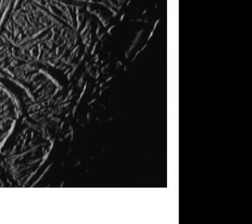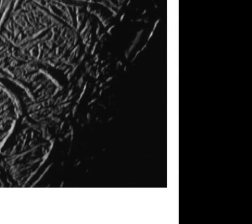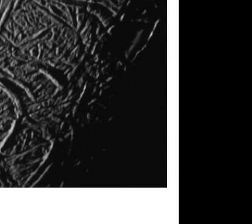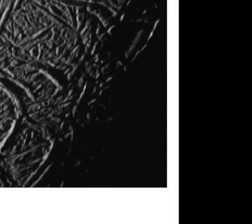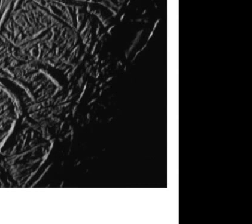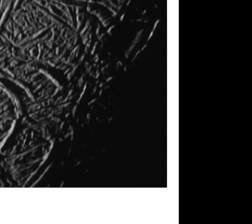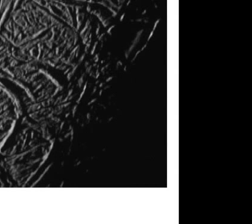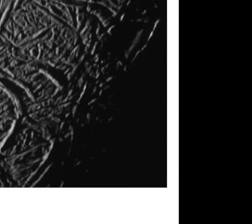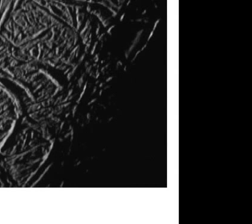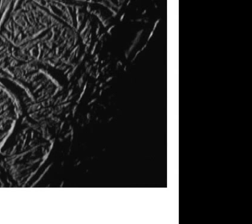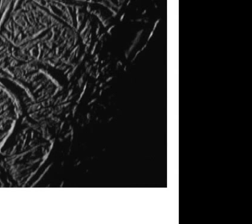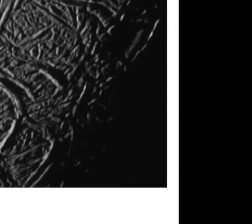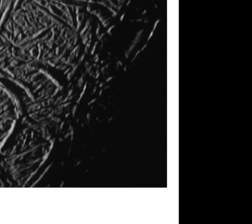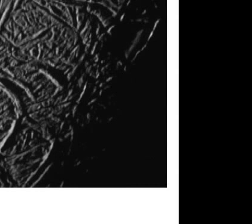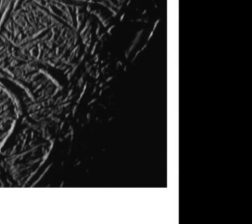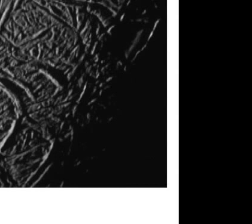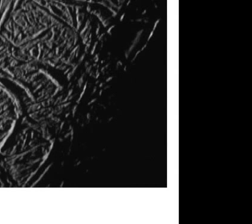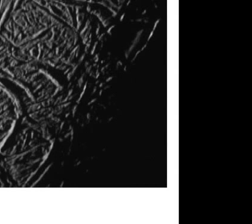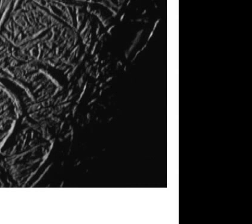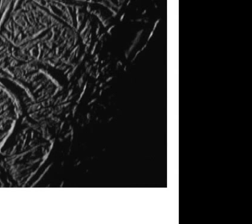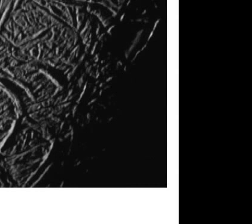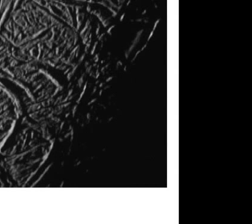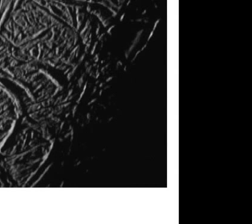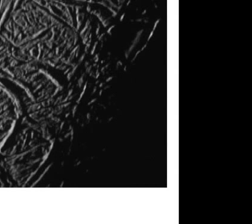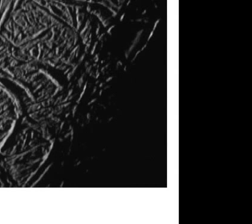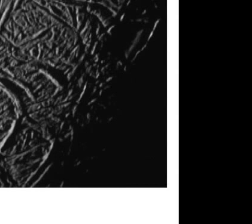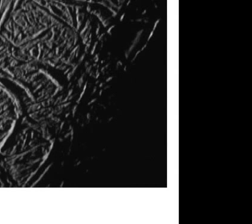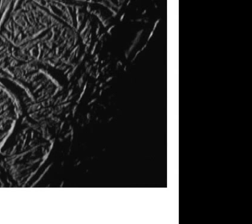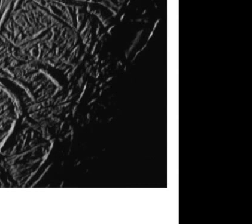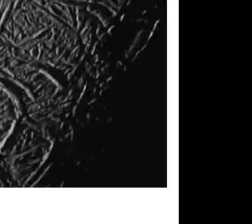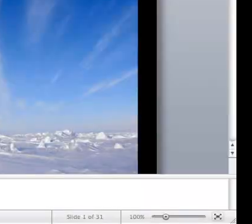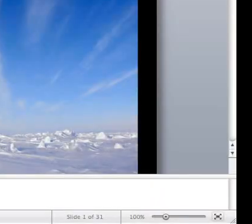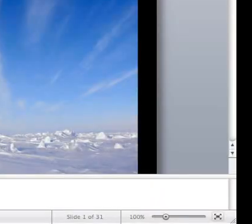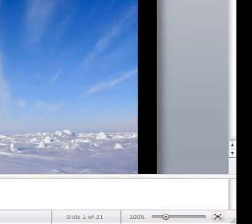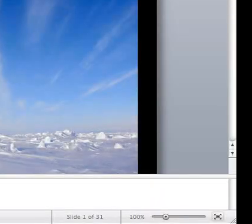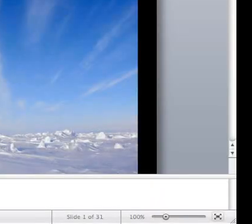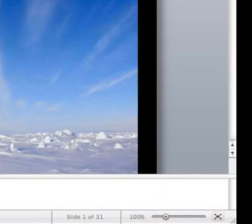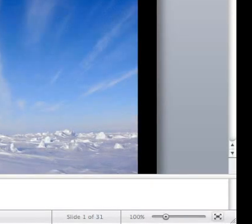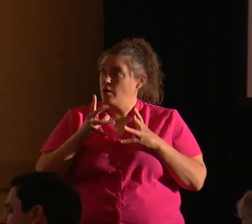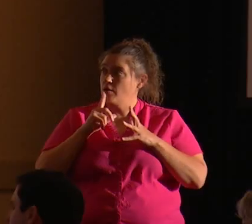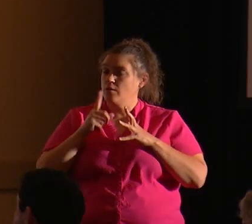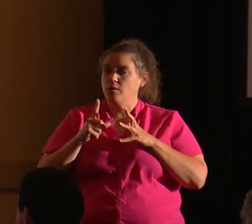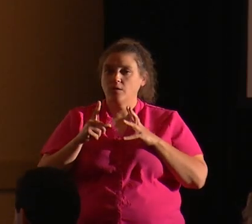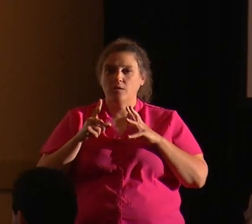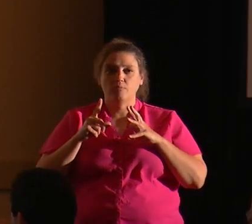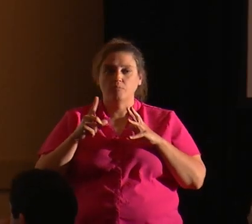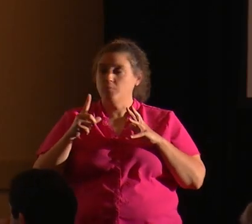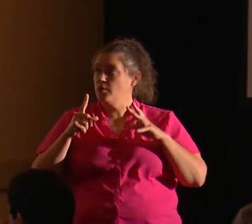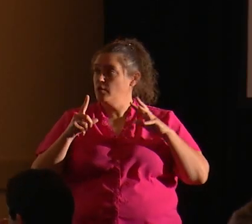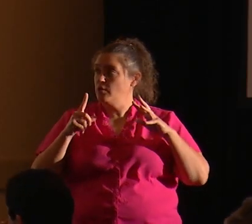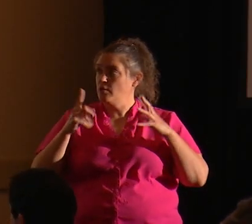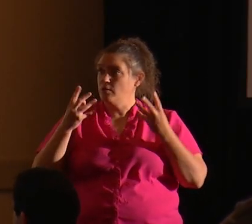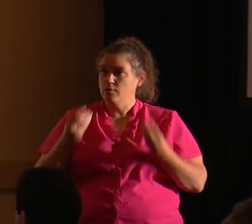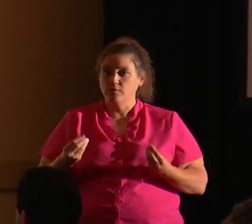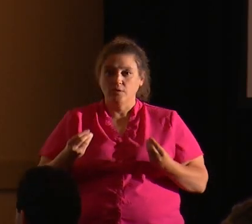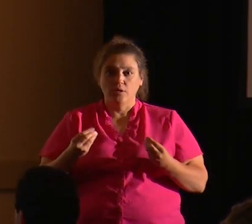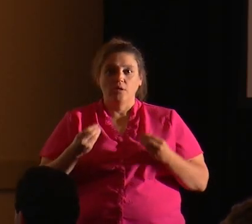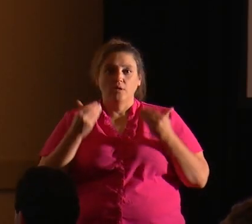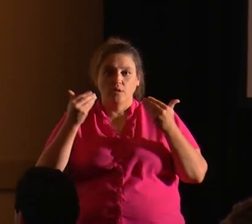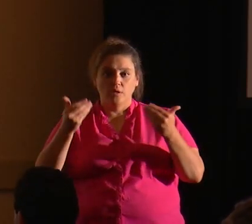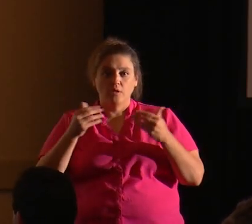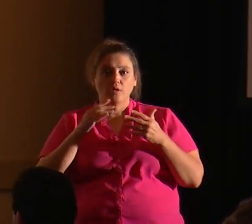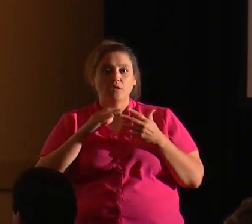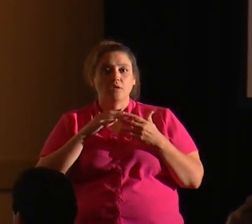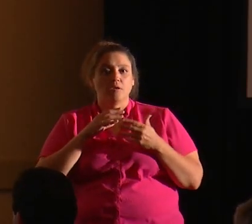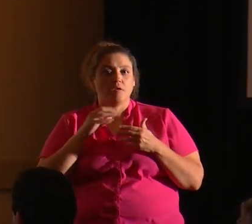sample-able. So let me now put the slides aside, turn the lights up, and quickly run through the way we